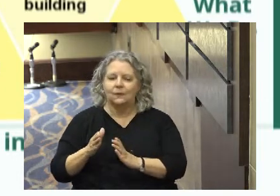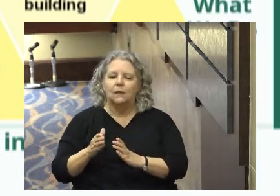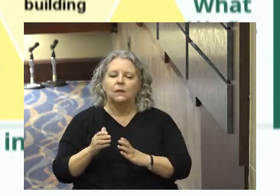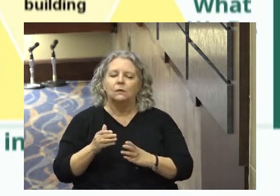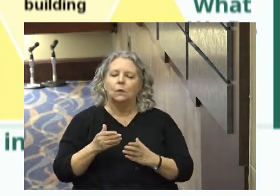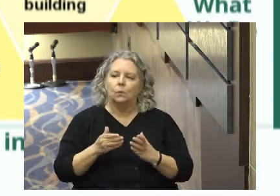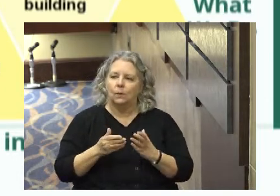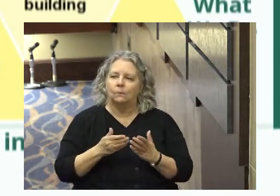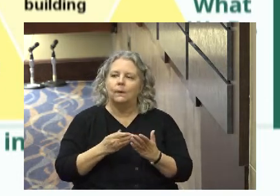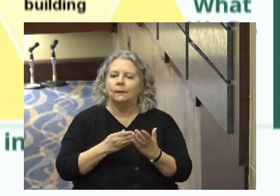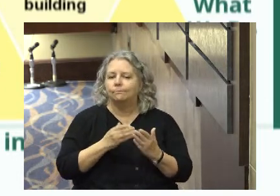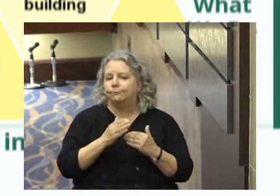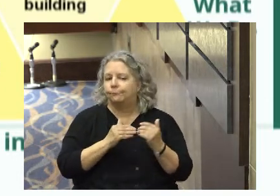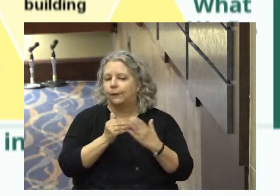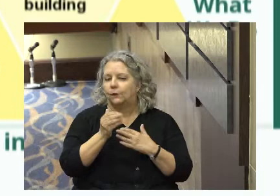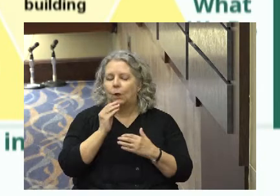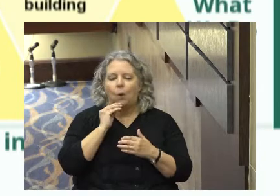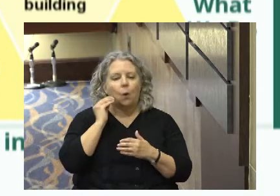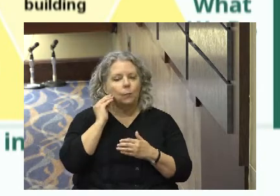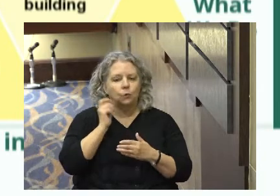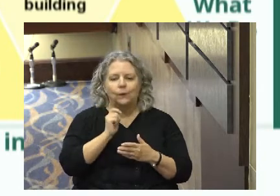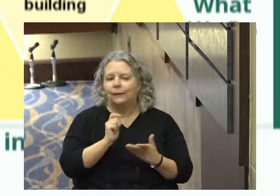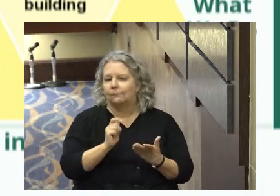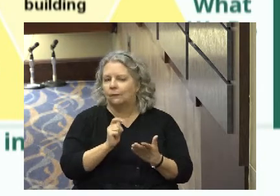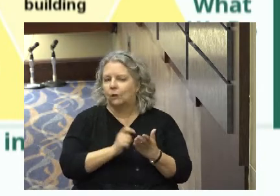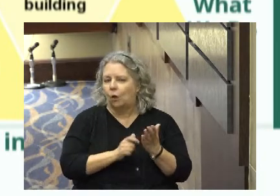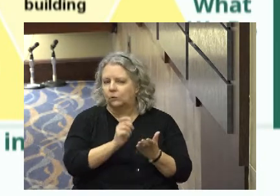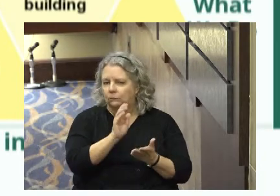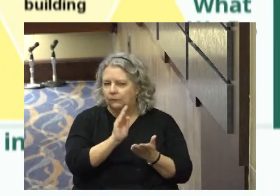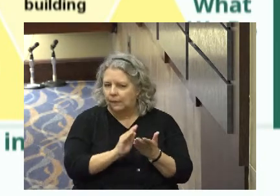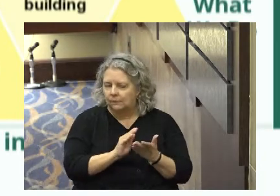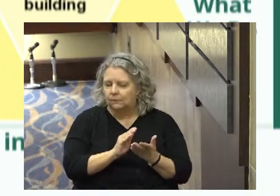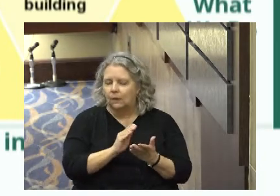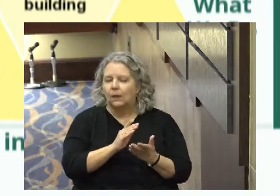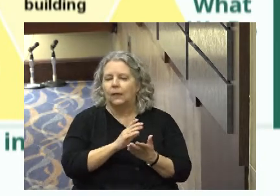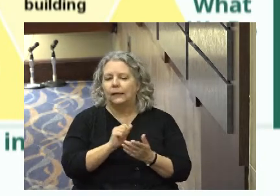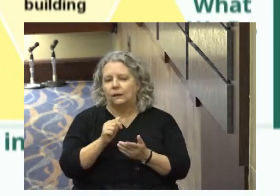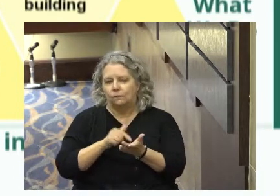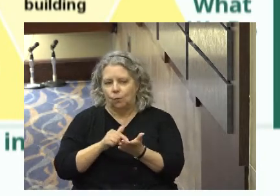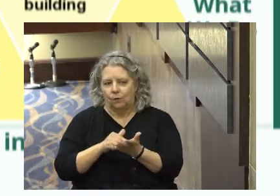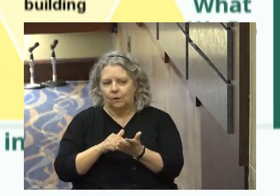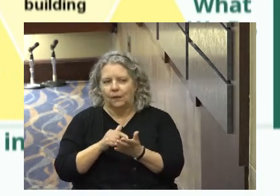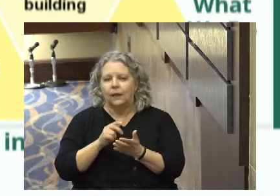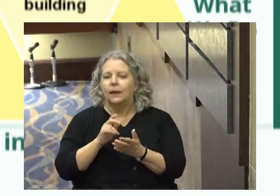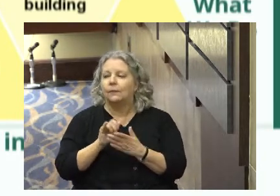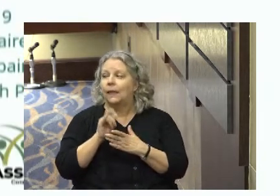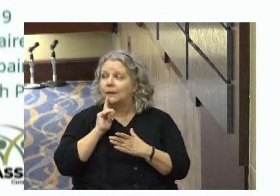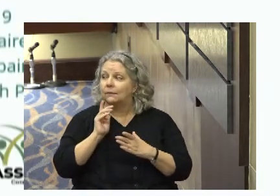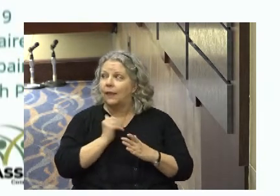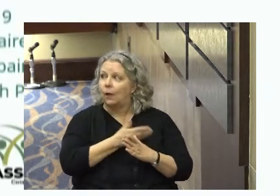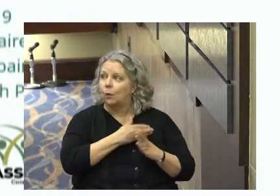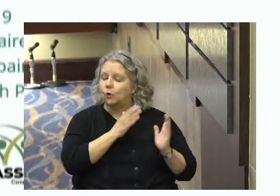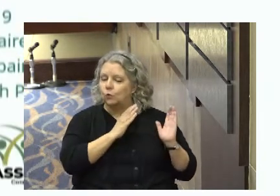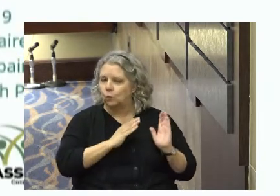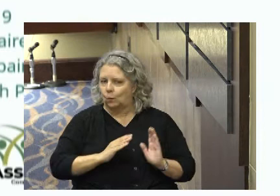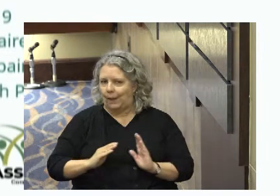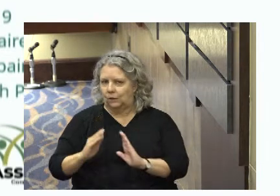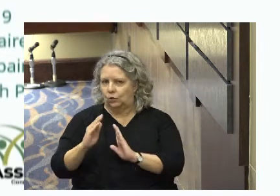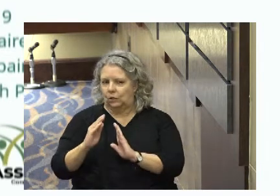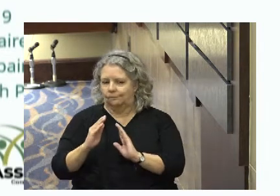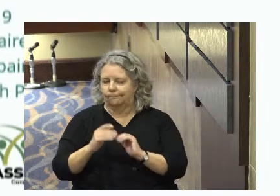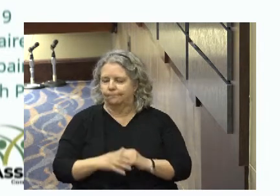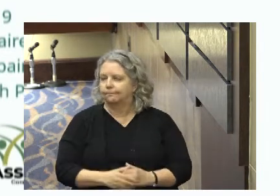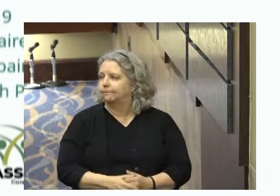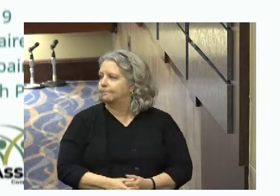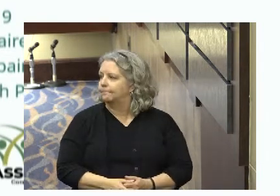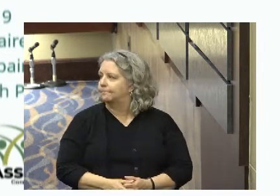generational wealth and increases the number of homeowners in the area. And this is our strategy that we've been operating on for many years. So